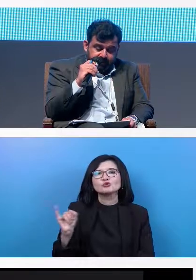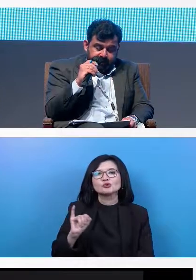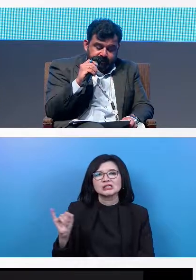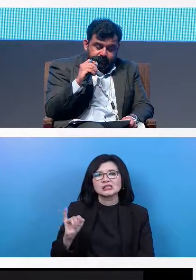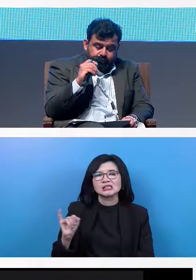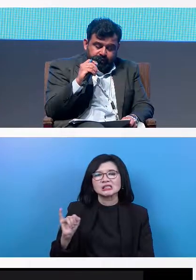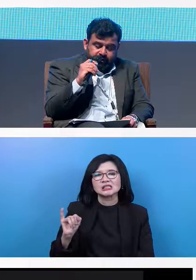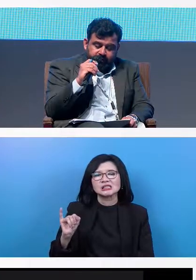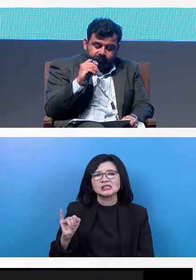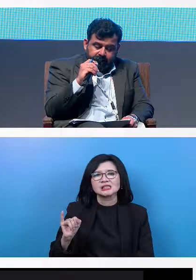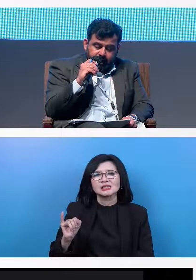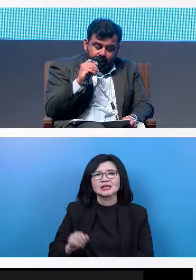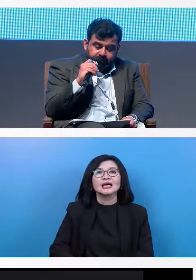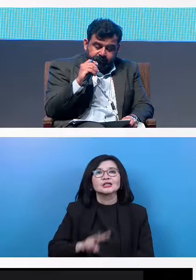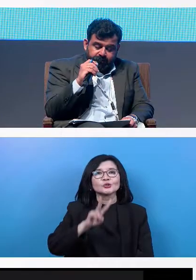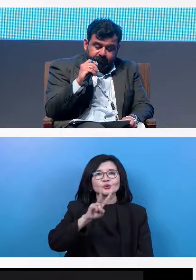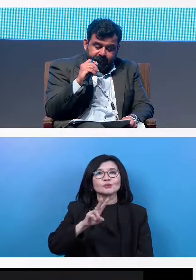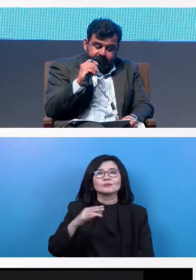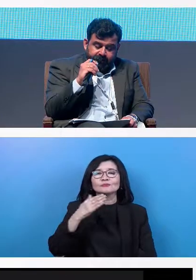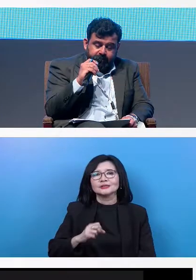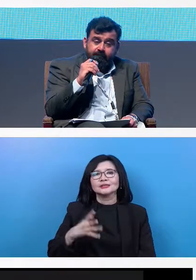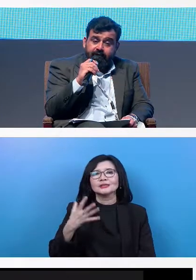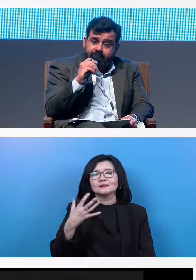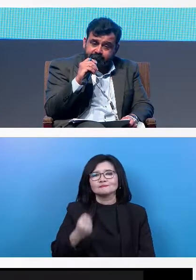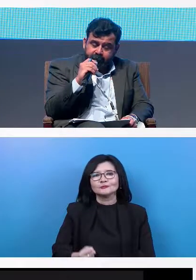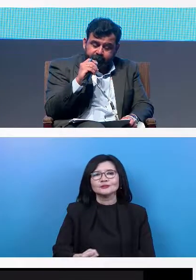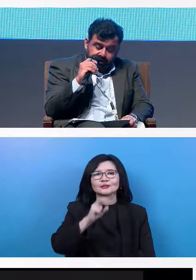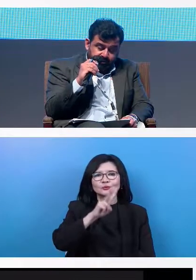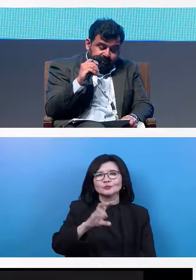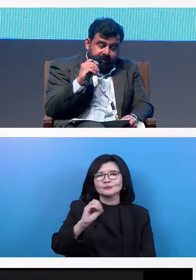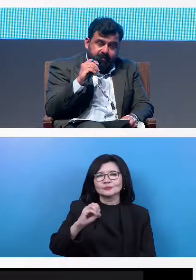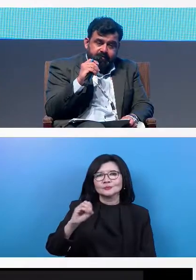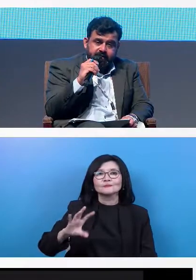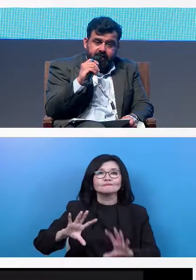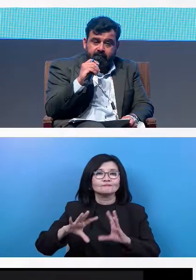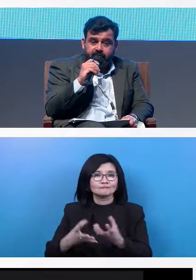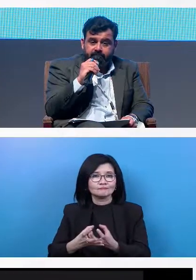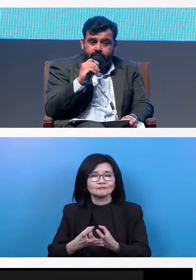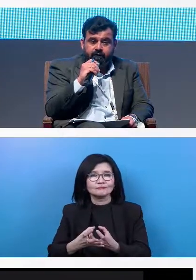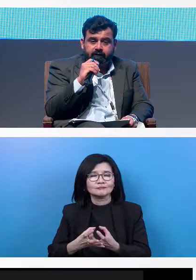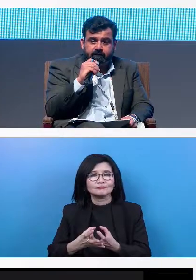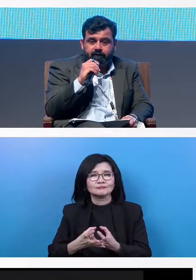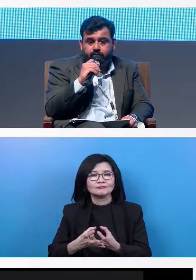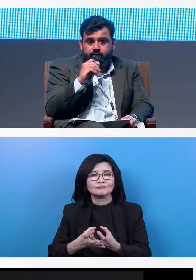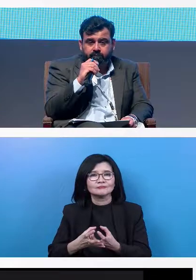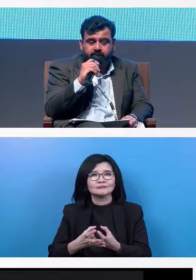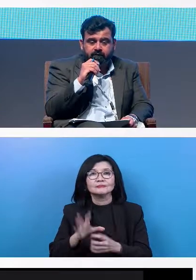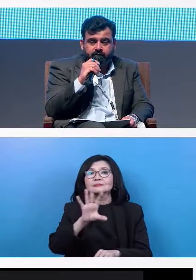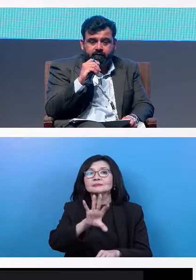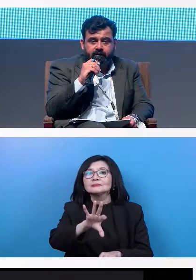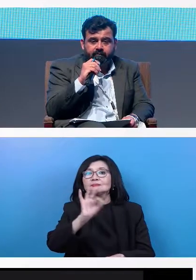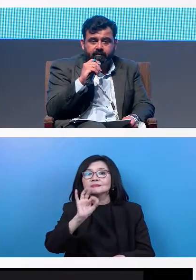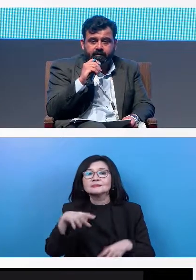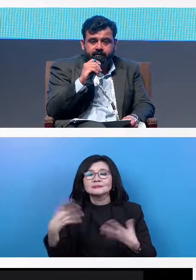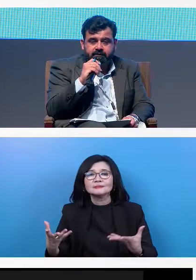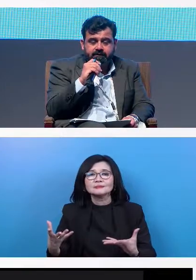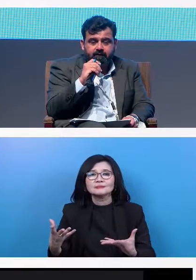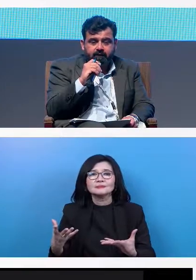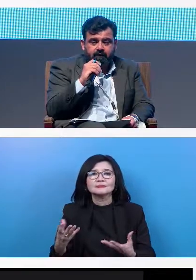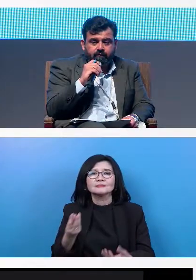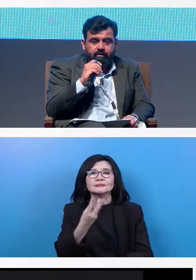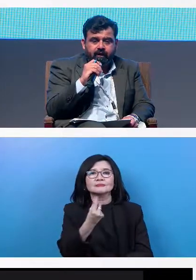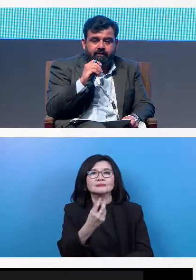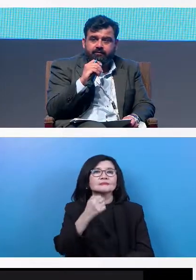itself, what are some of the options for financing infrastructure resilience through the infrastructure recovery